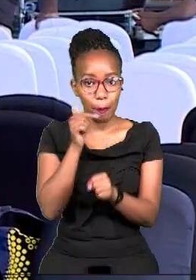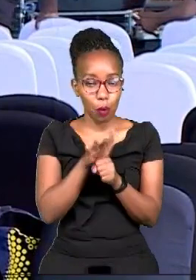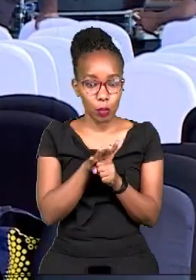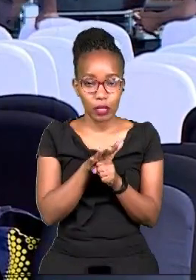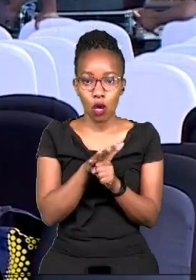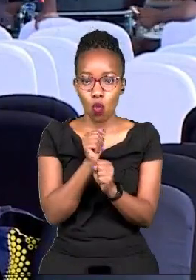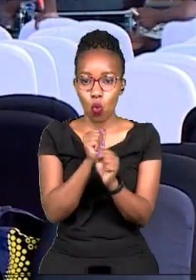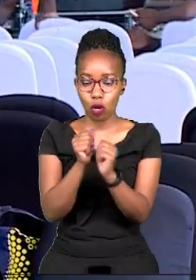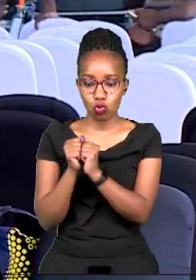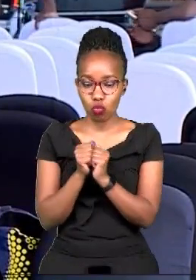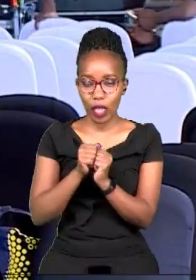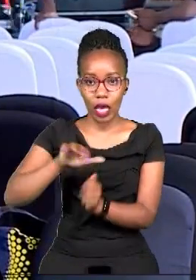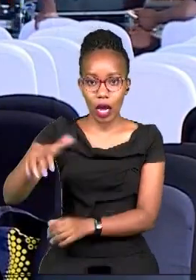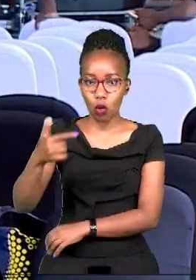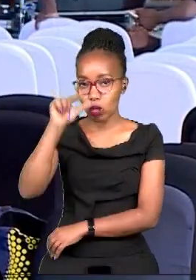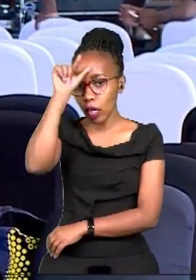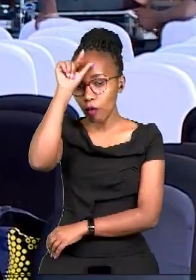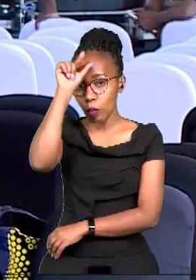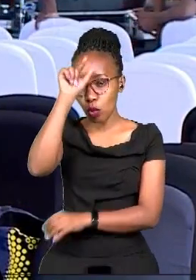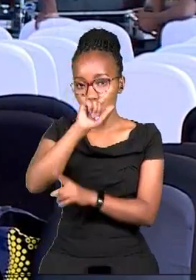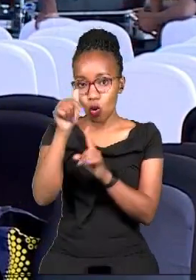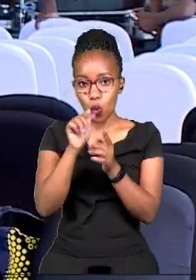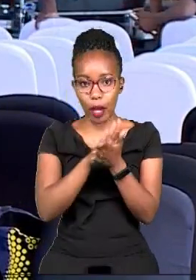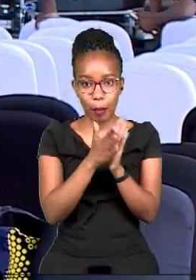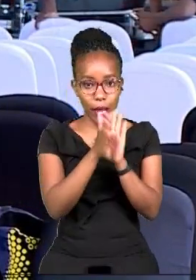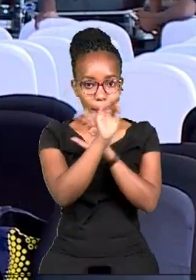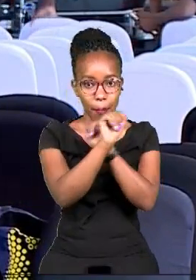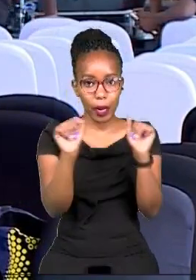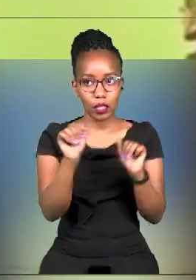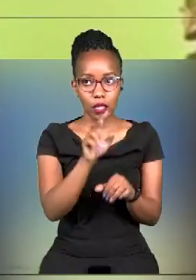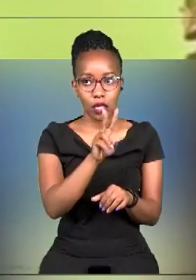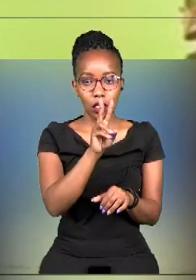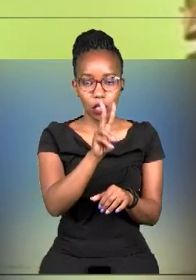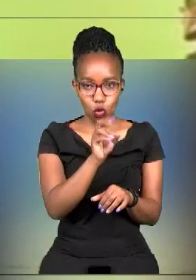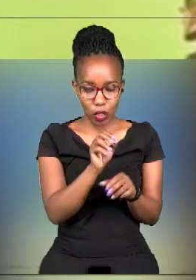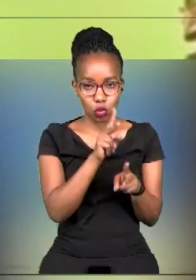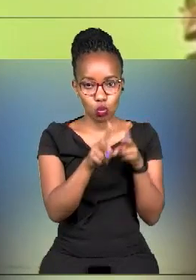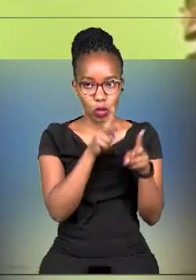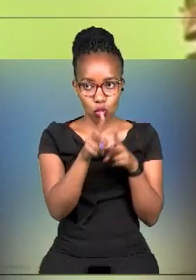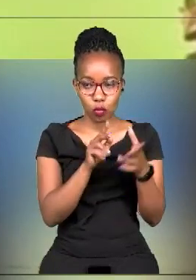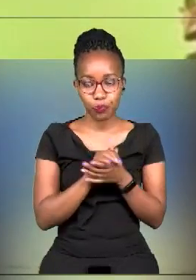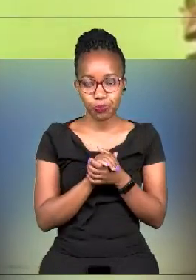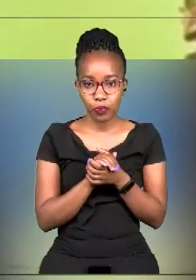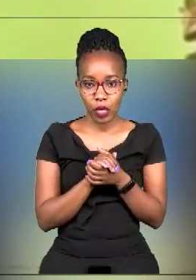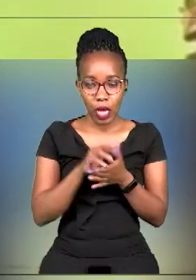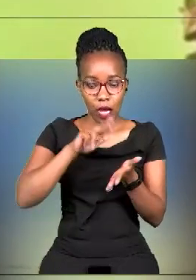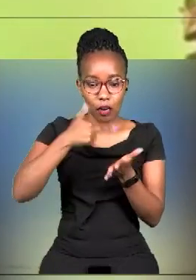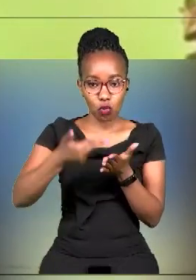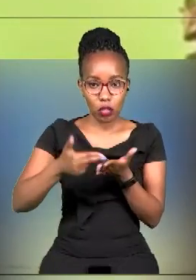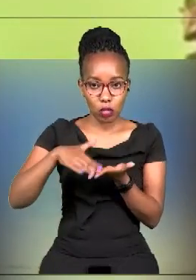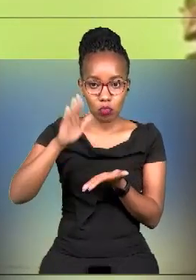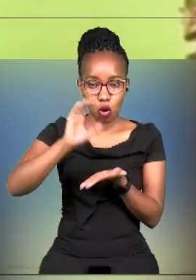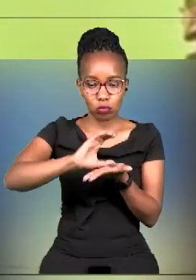work closely with county governments if he becomes president in 2022. We must devolve more resources to the